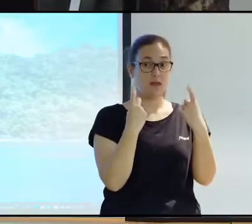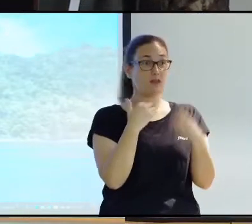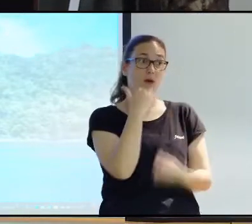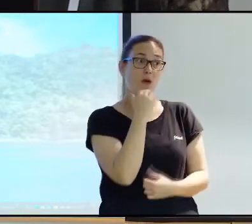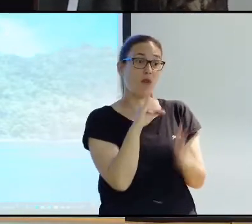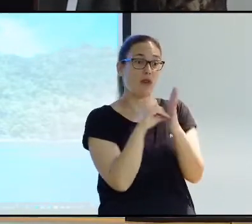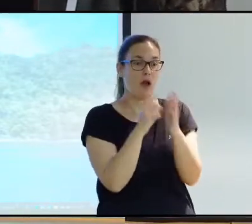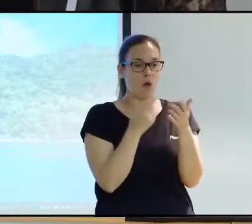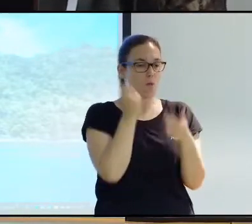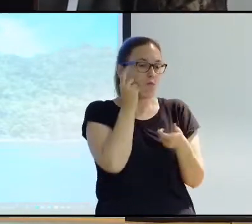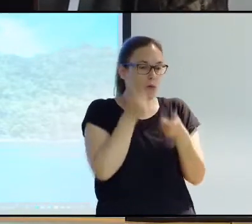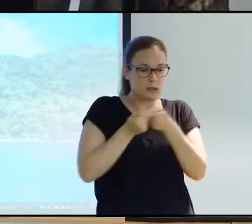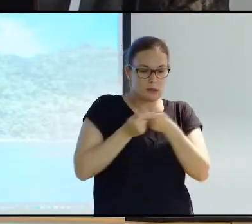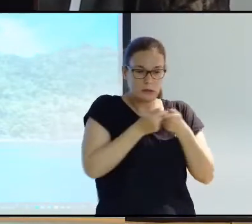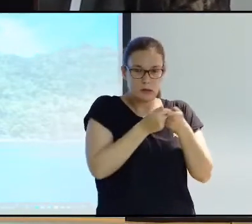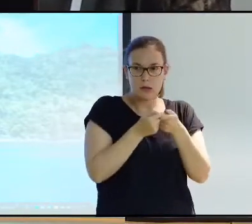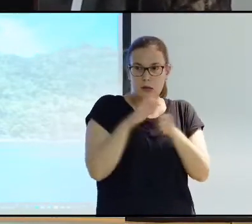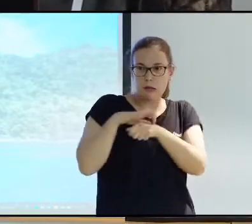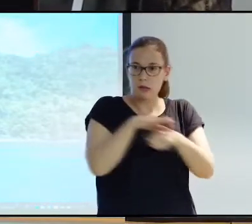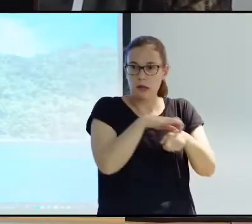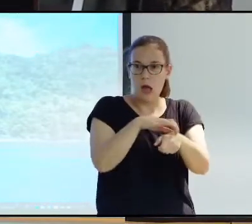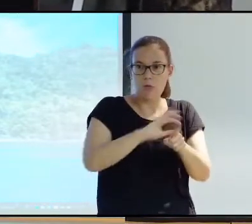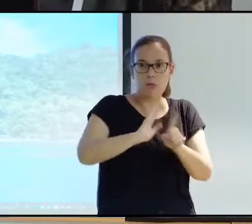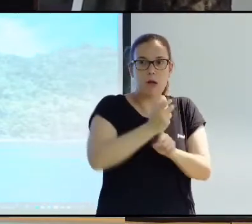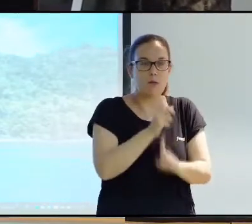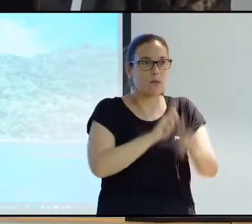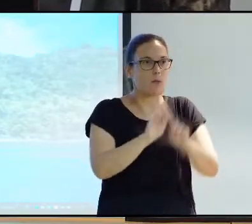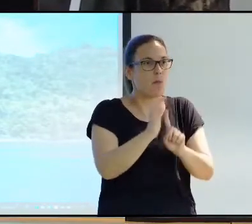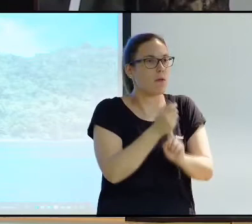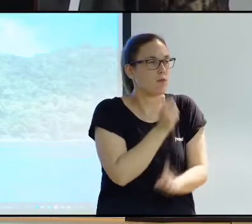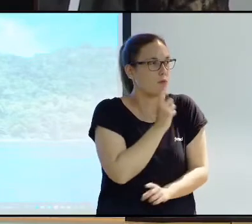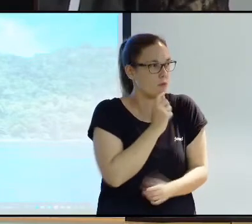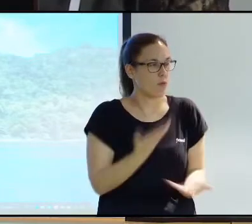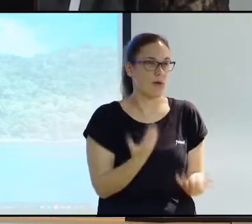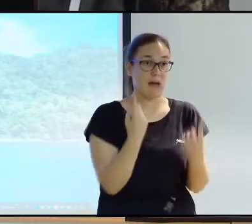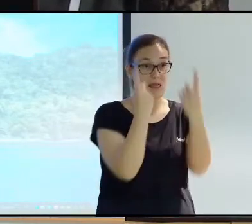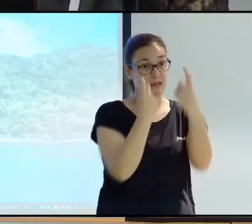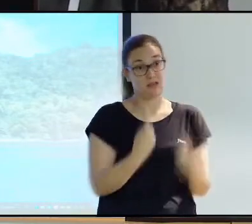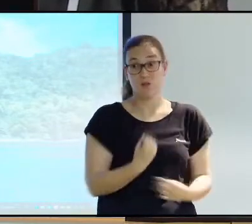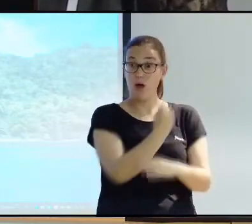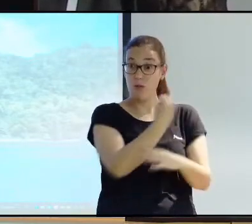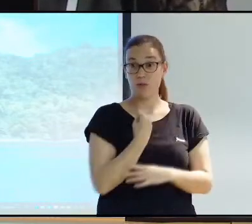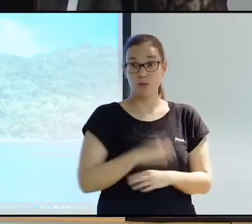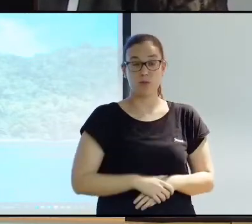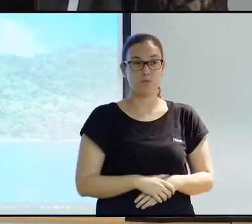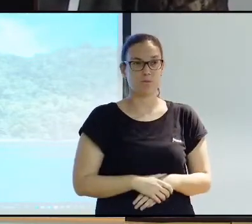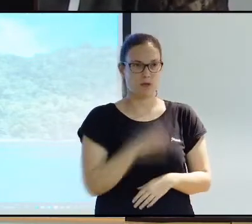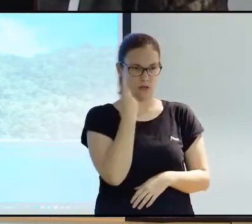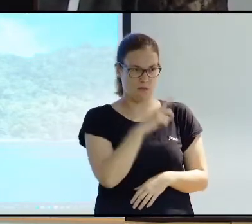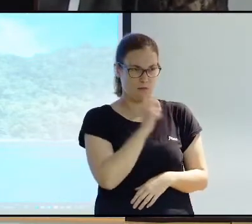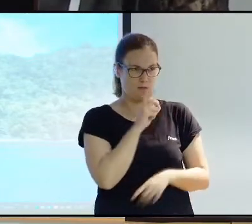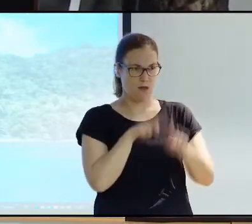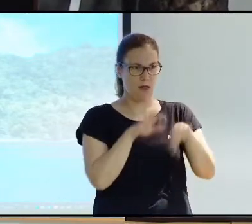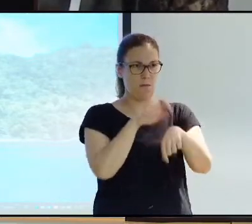think that I need to have a phone so that people can tell me how to resolve these problems. Do you know how hard it